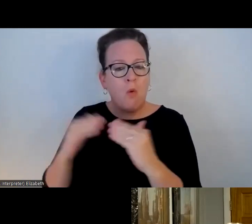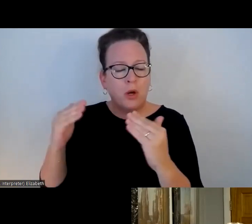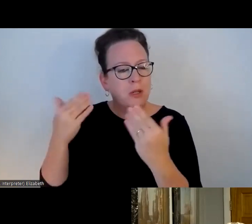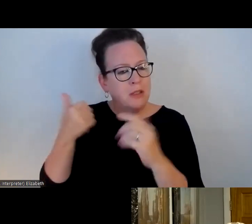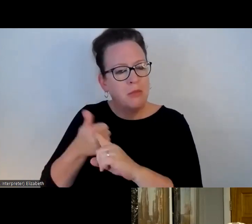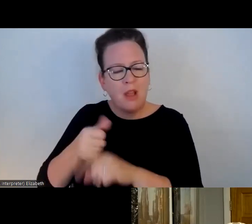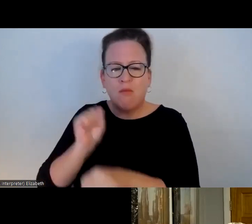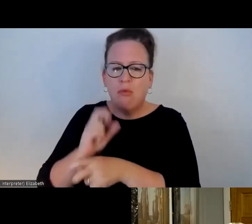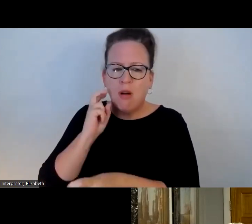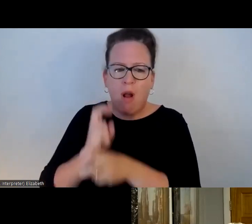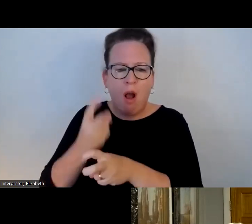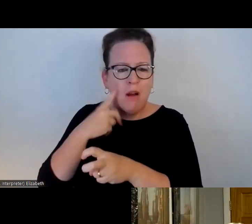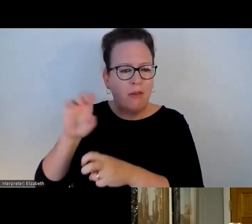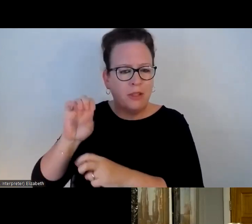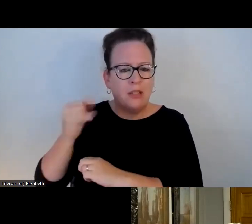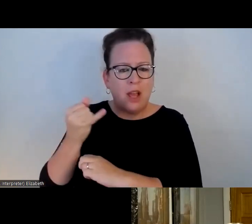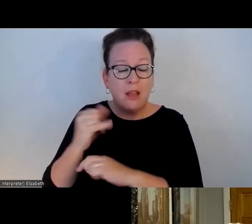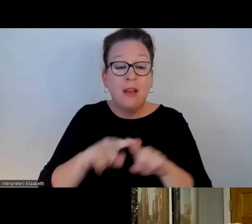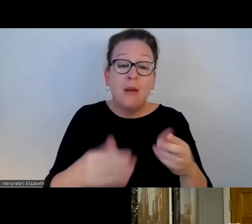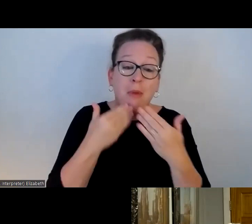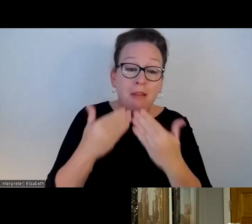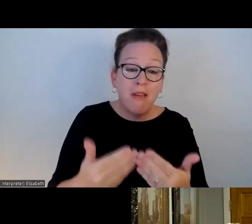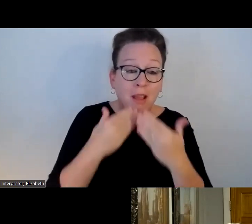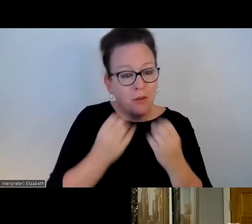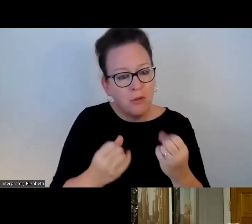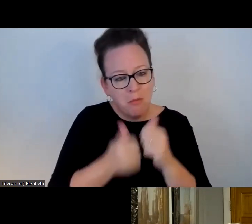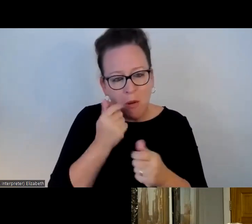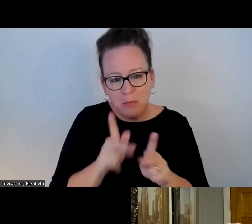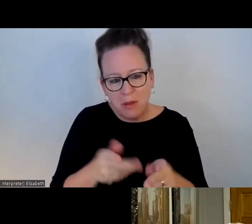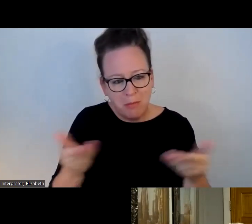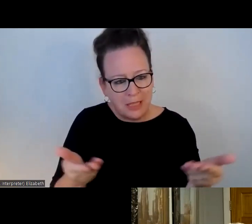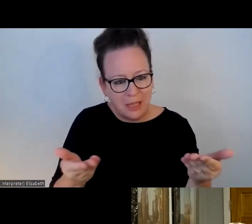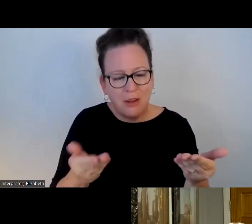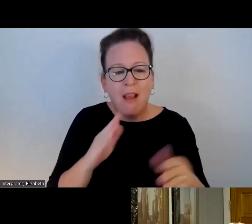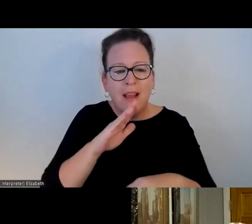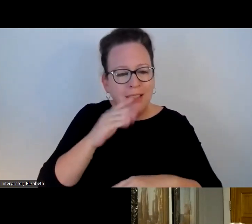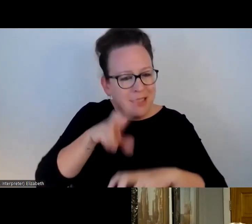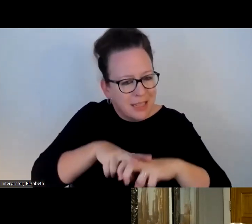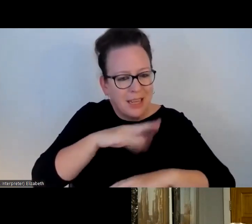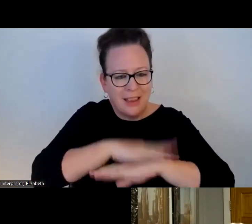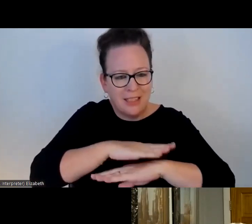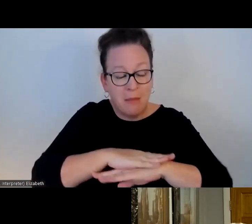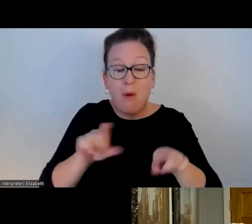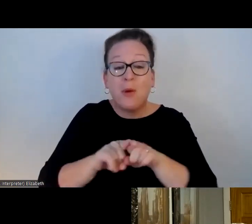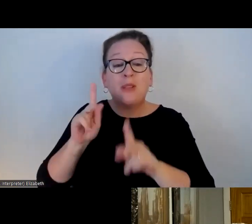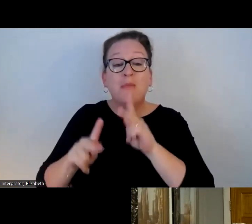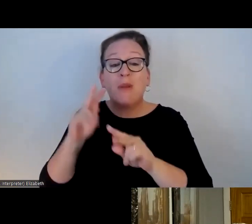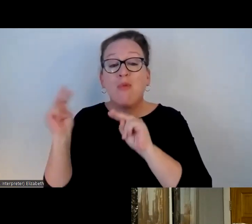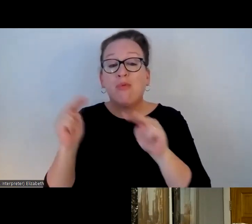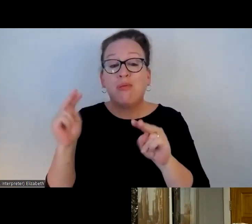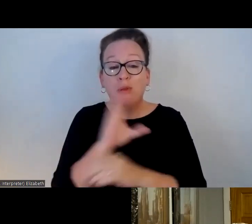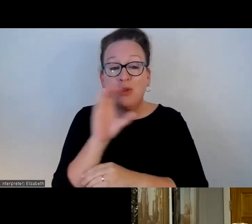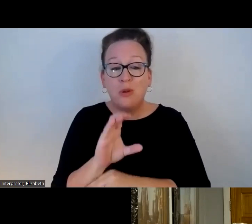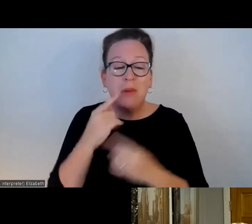mostly because of many of you at this table and on this Zoom, we were able to pass that legislation. So I